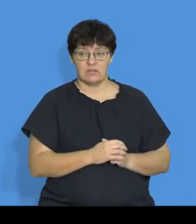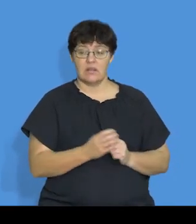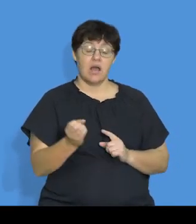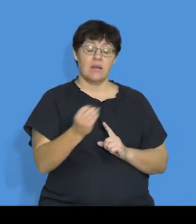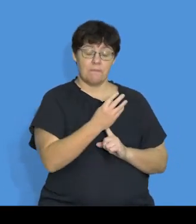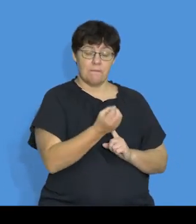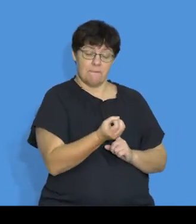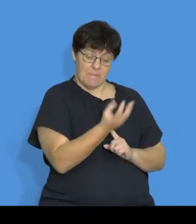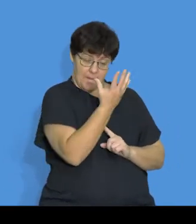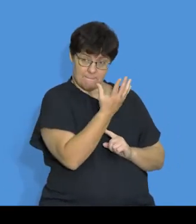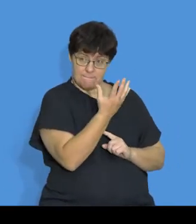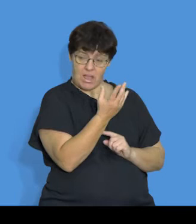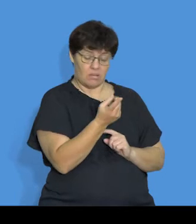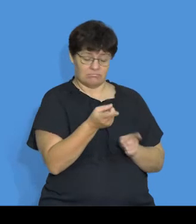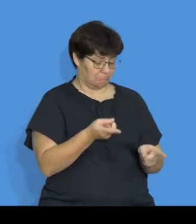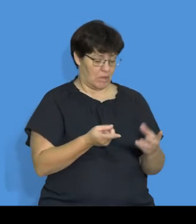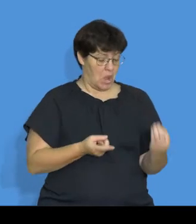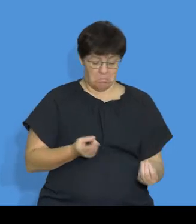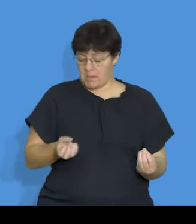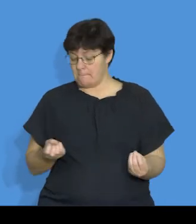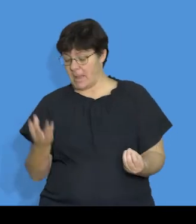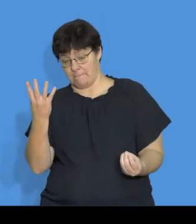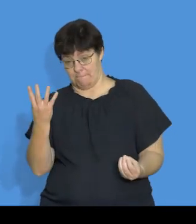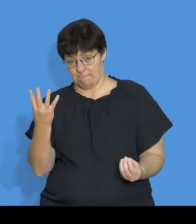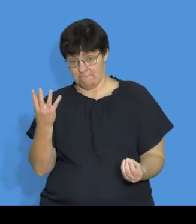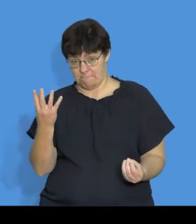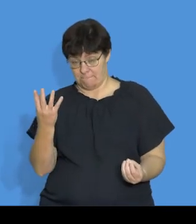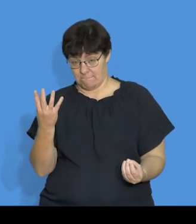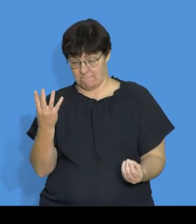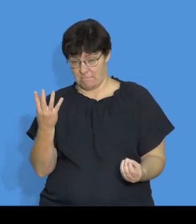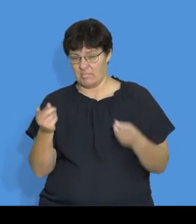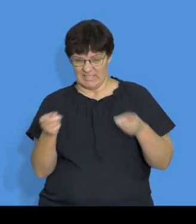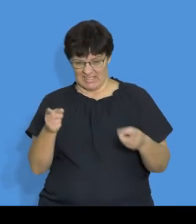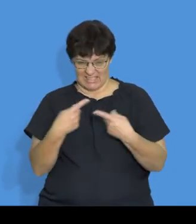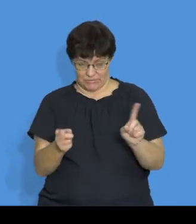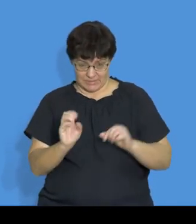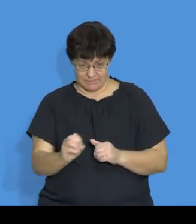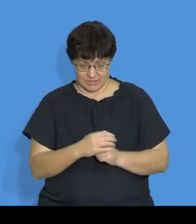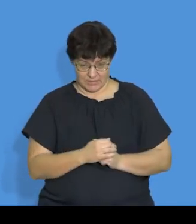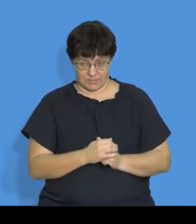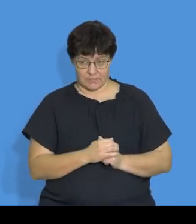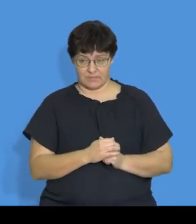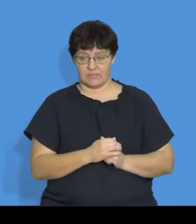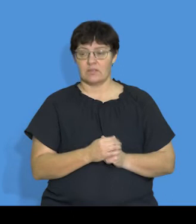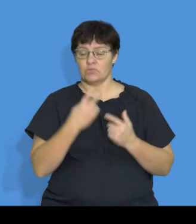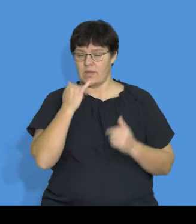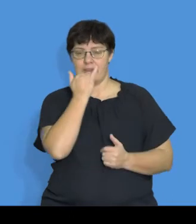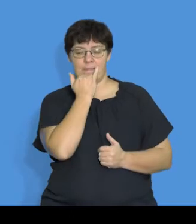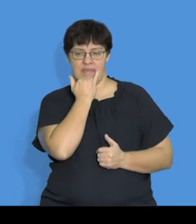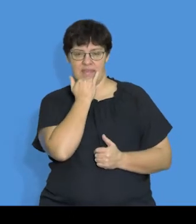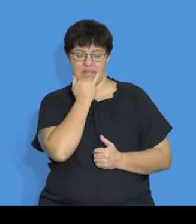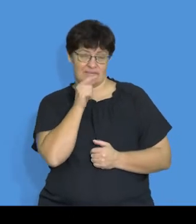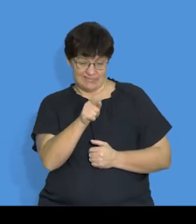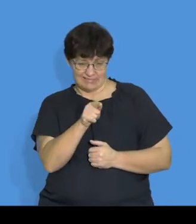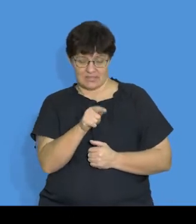glowing in a closed circuit, while it is not in the open circuit, right? Okay, so we are happy with those